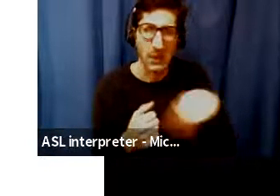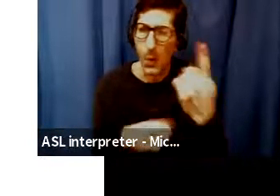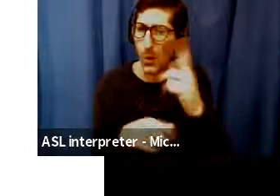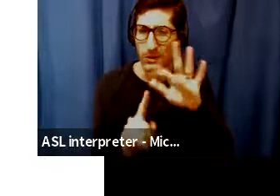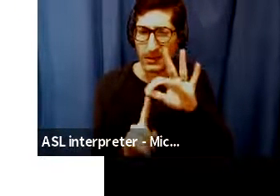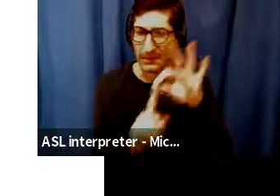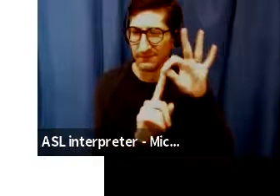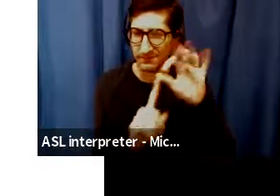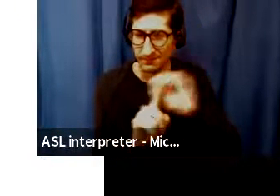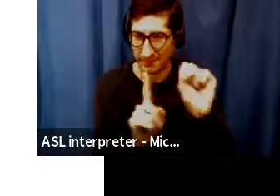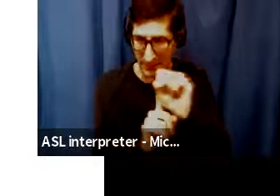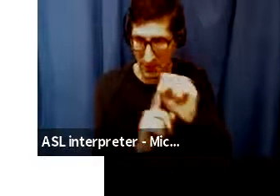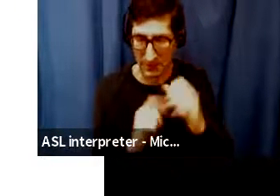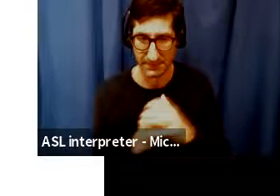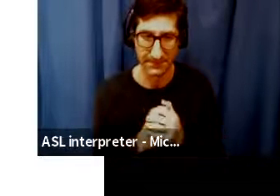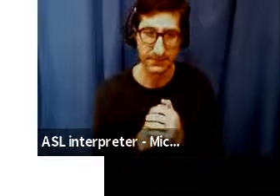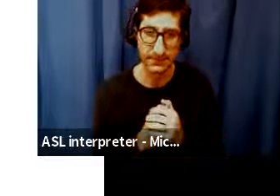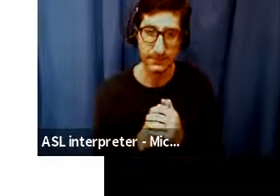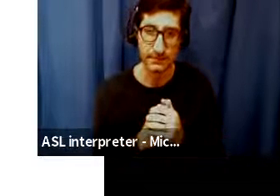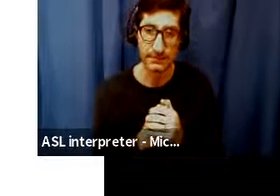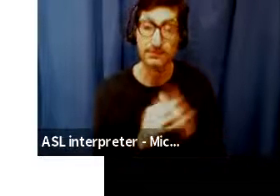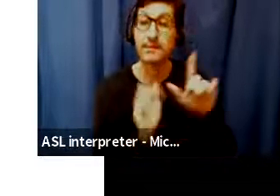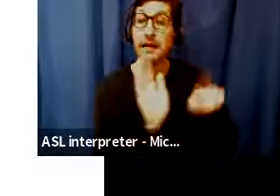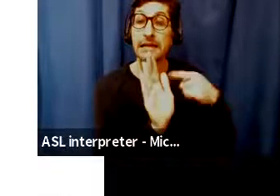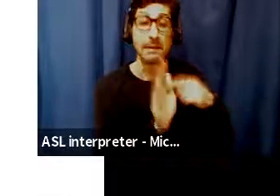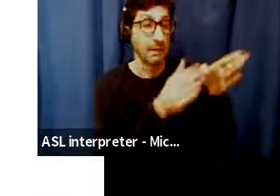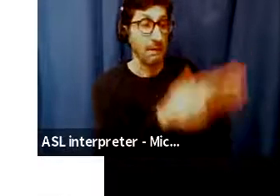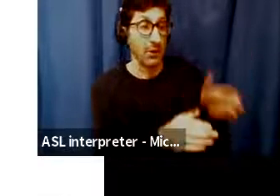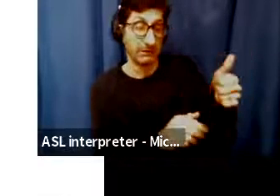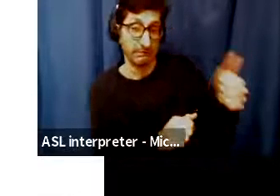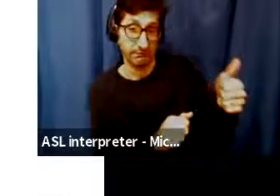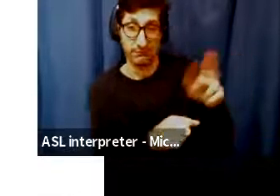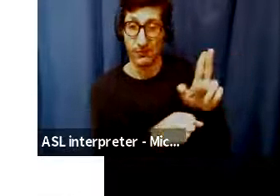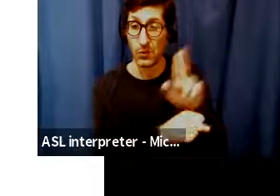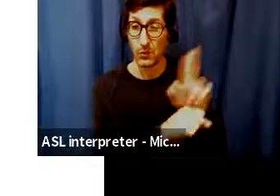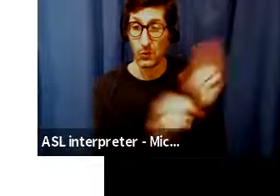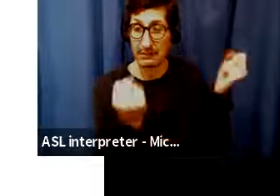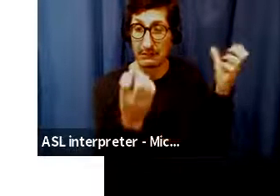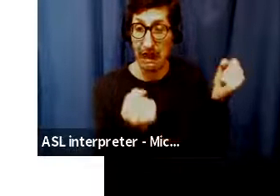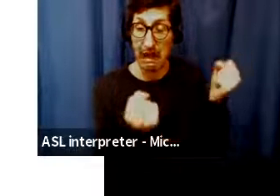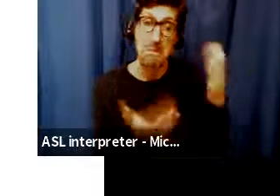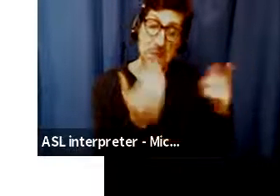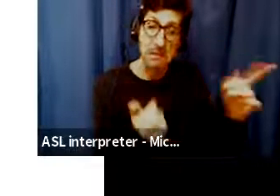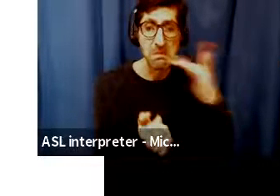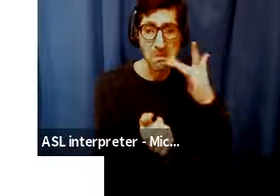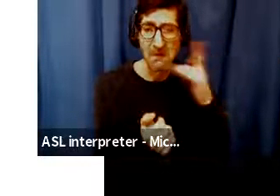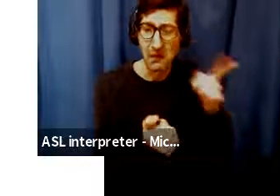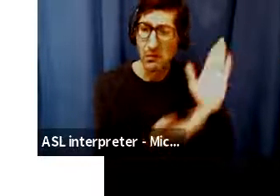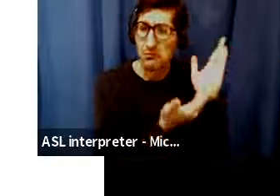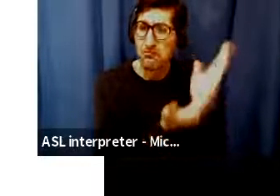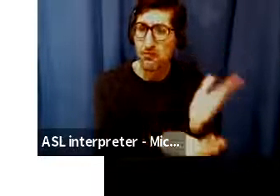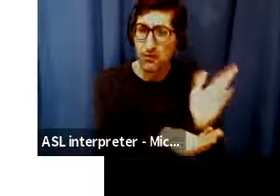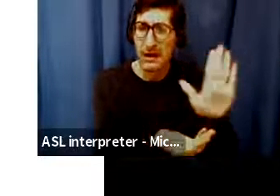Also, sometimes a person who uses sign language may prefer to bring